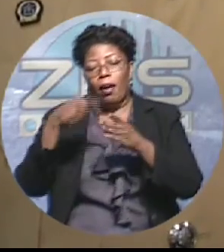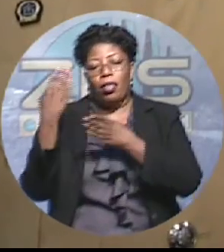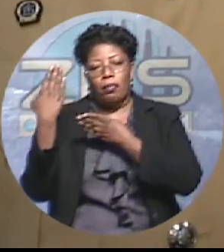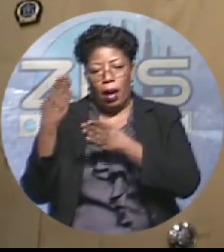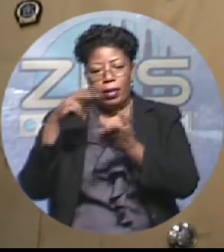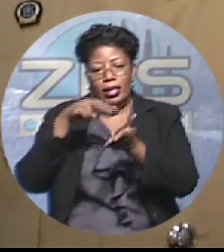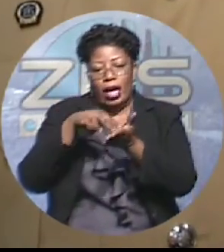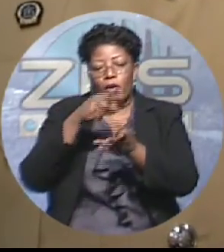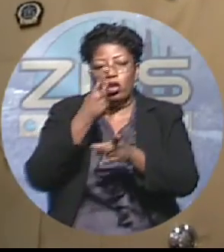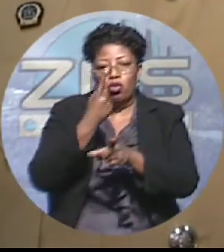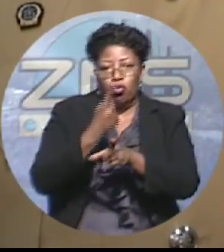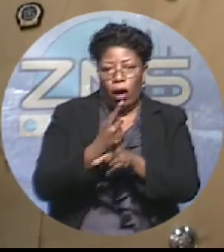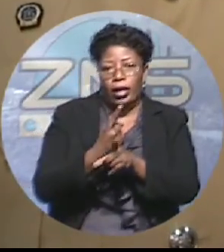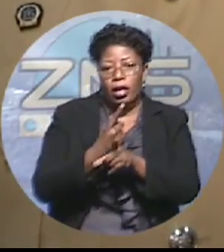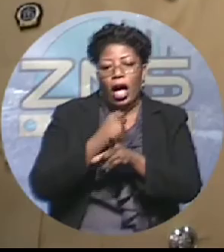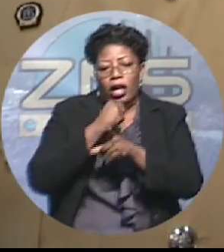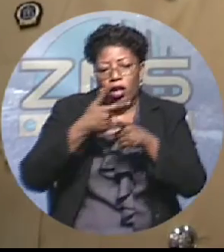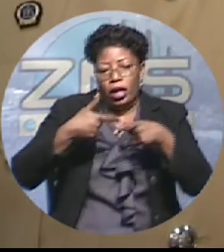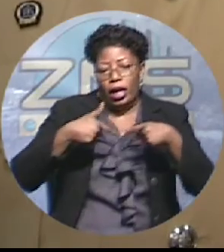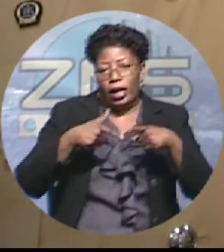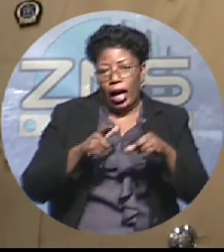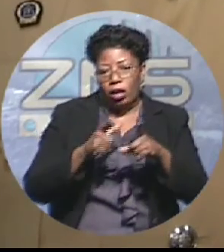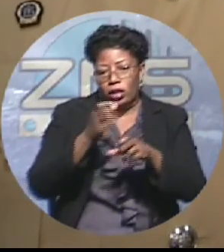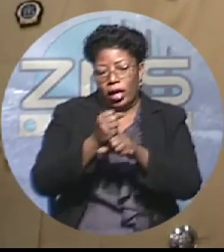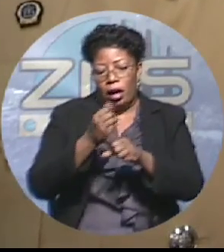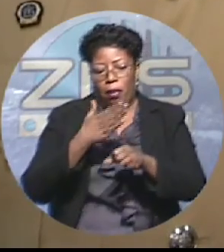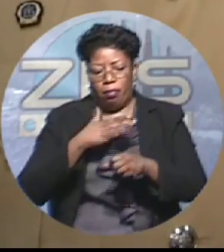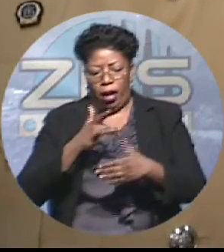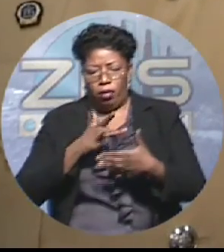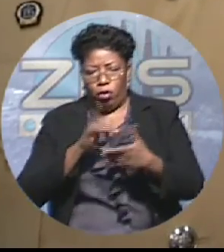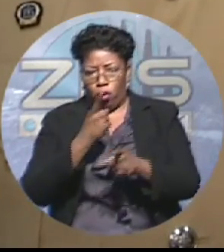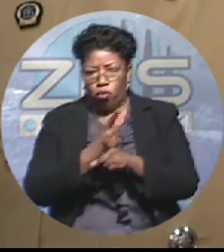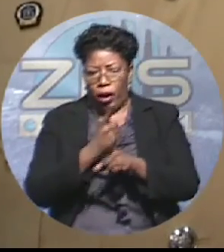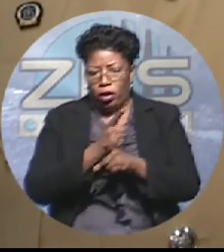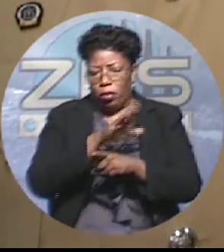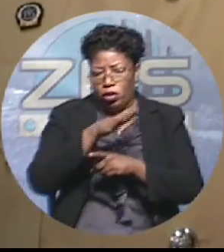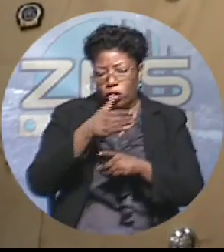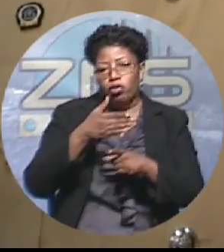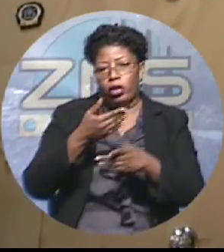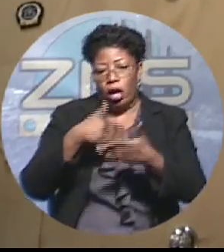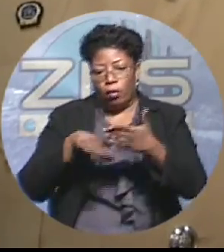right and decent, and I'm not going to allow anyone to take my birthright or my children's birthright away from me.